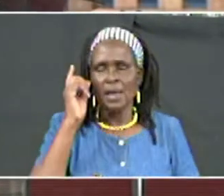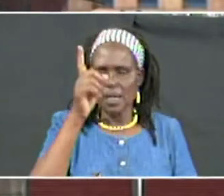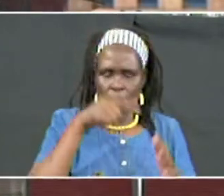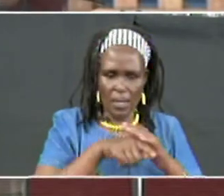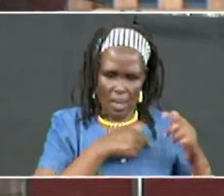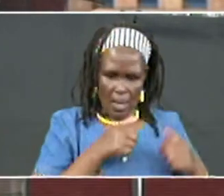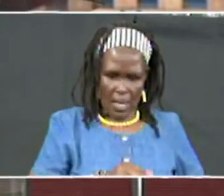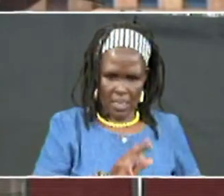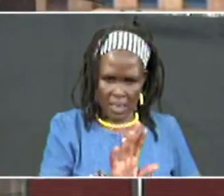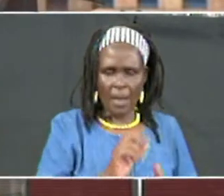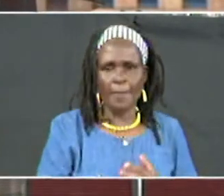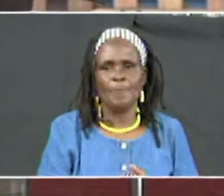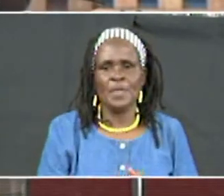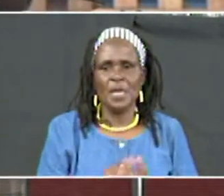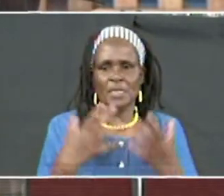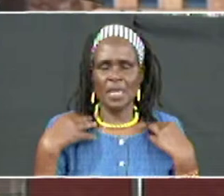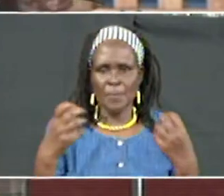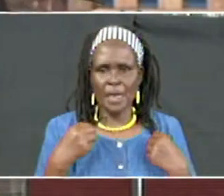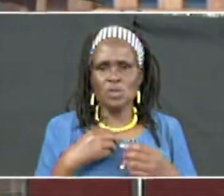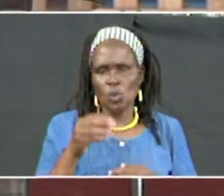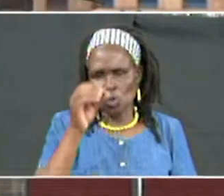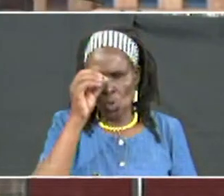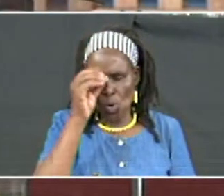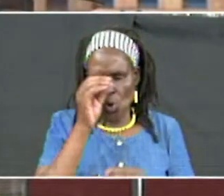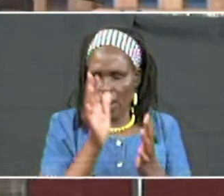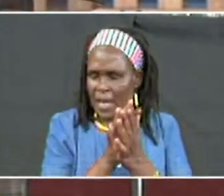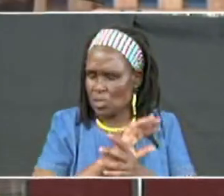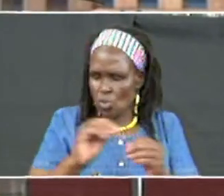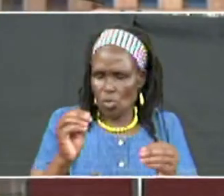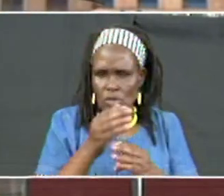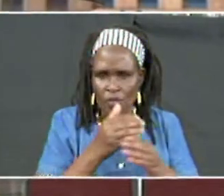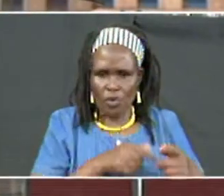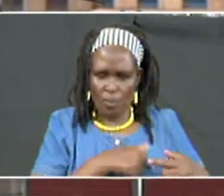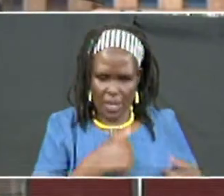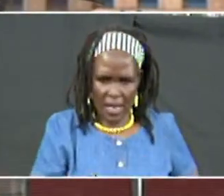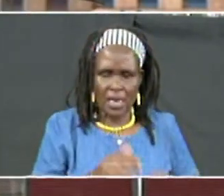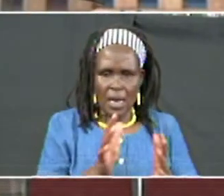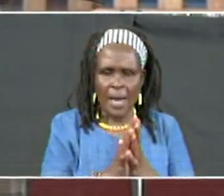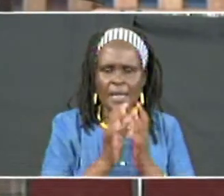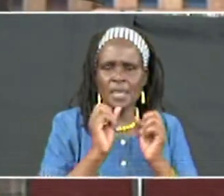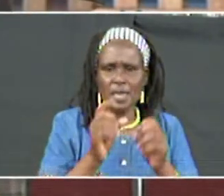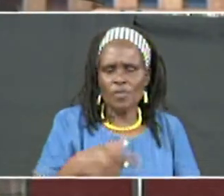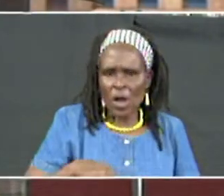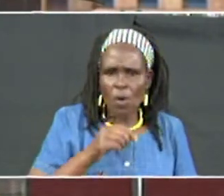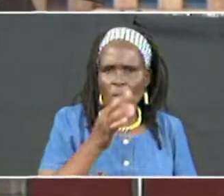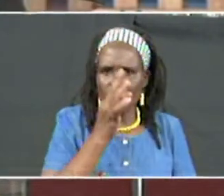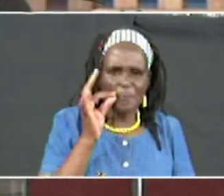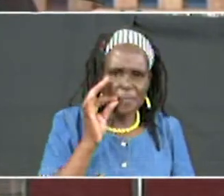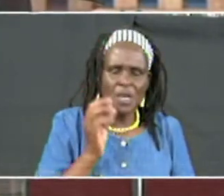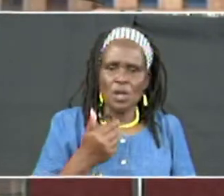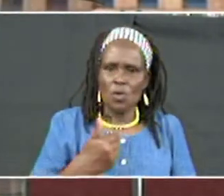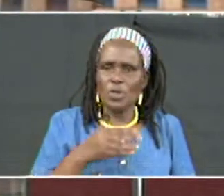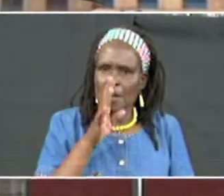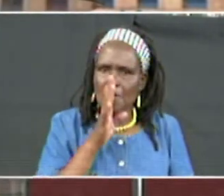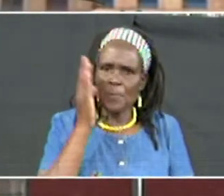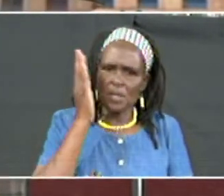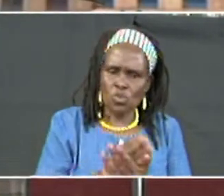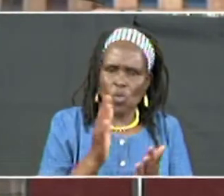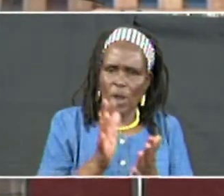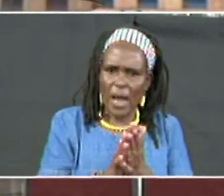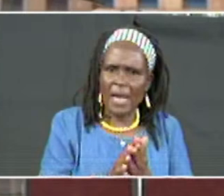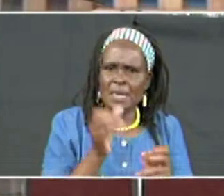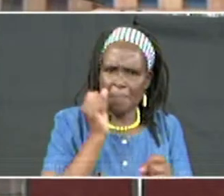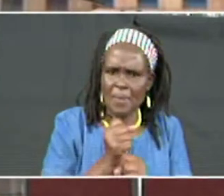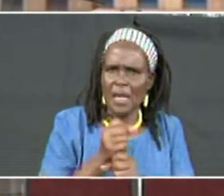was hollow and not from the heart. And if our fasting is to be true and thus move God,